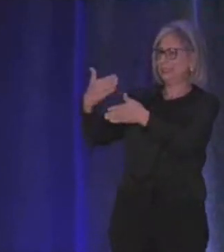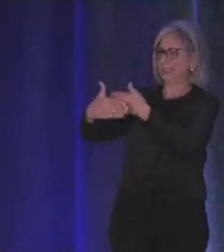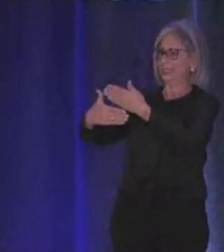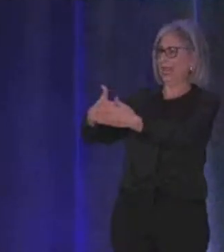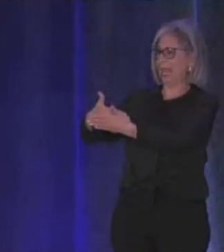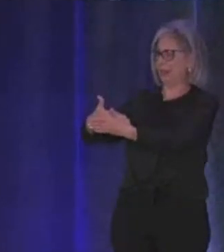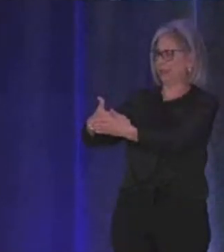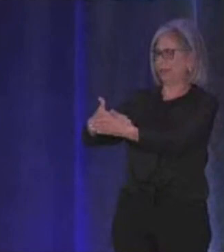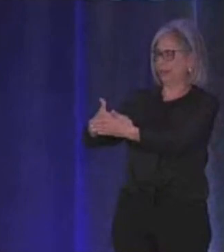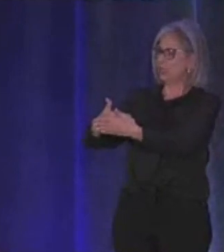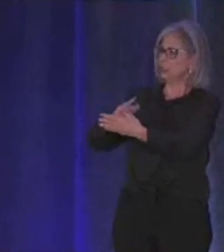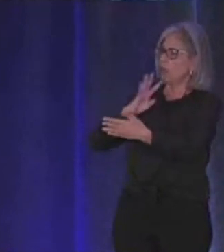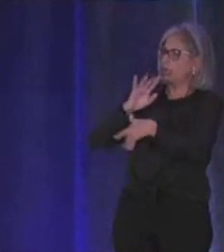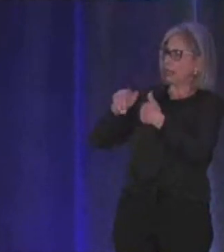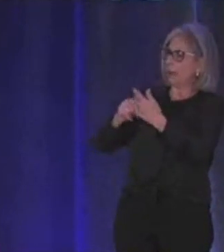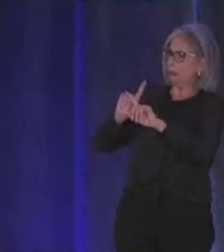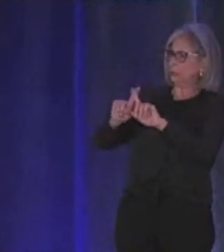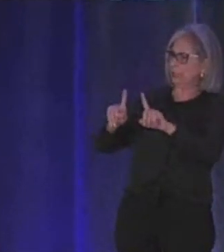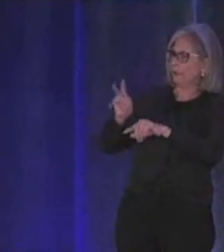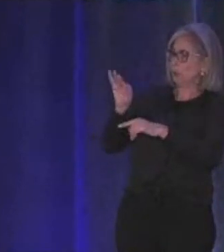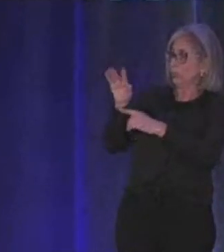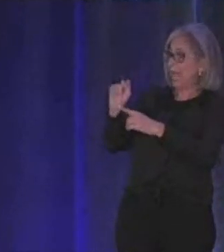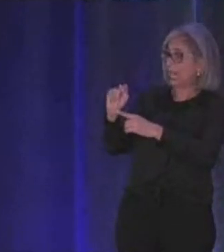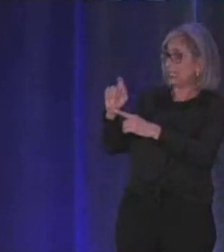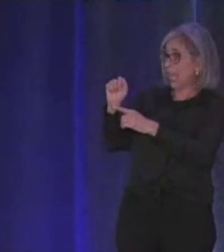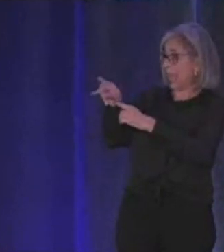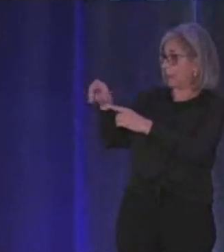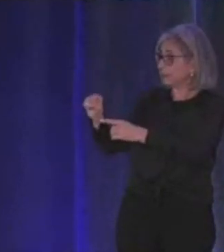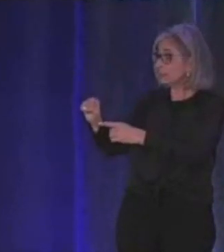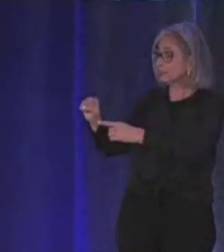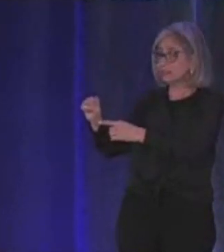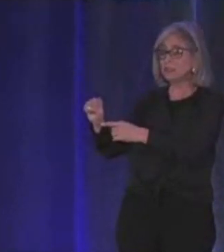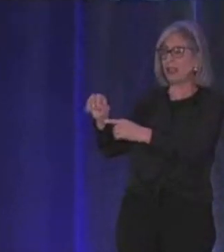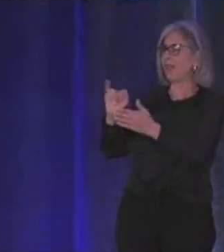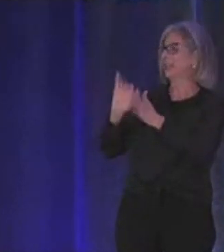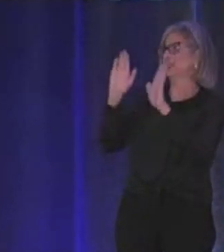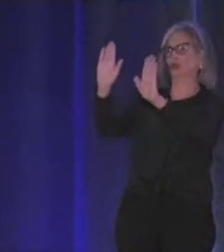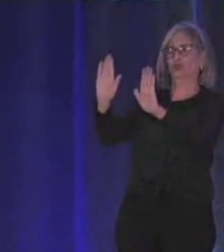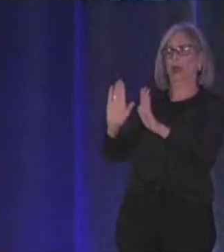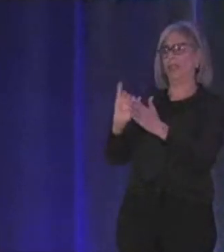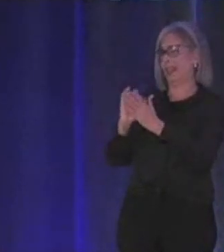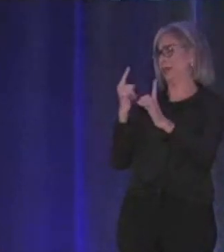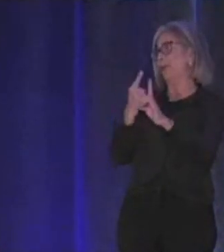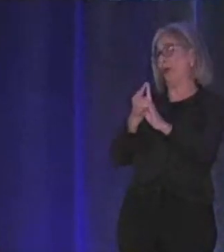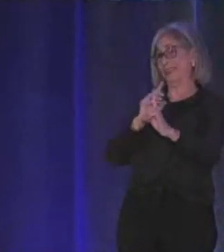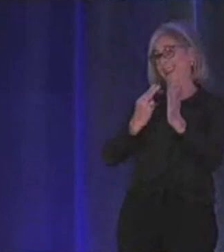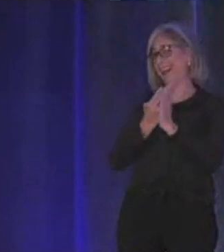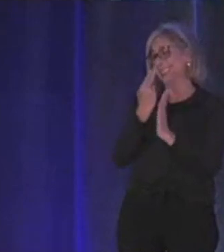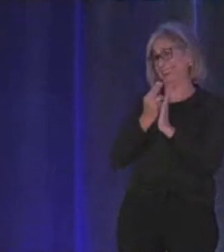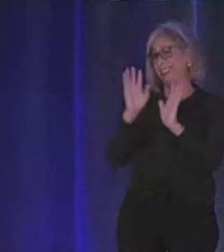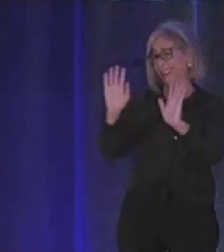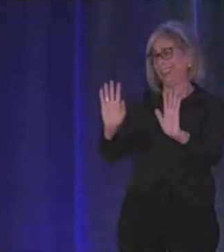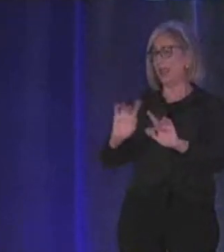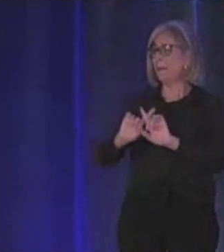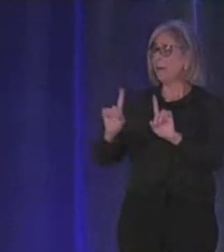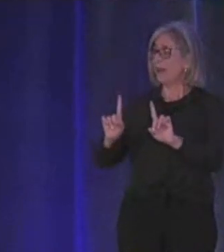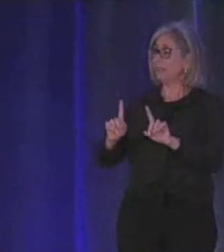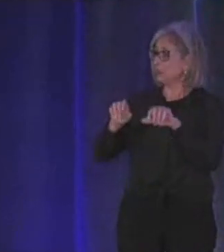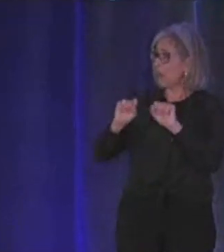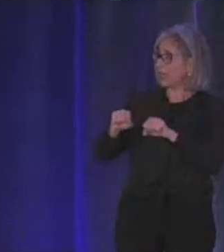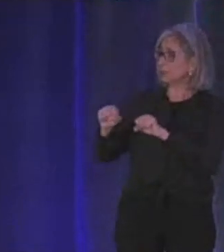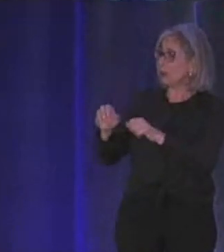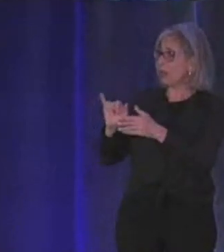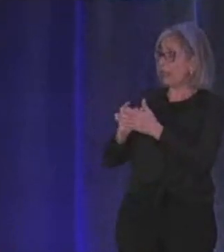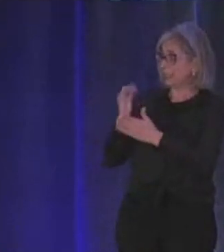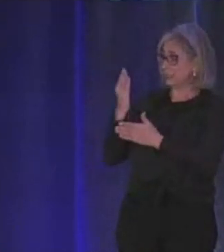been talking about having different React apps, and that's great. That's what we want, honestly. But it is possible